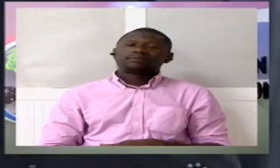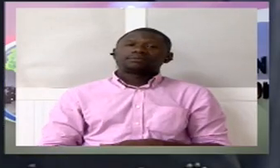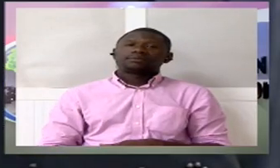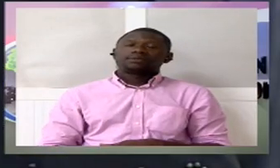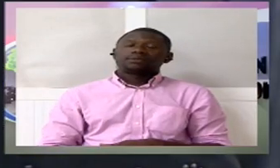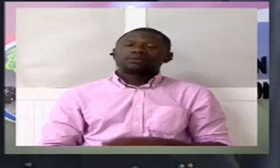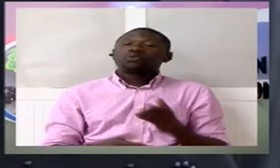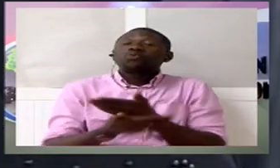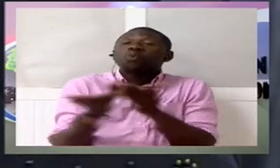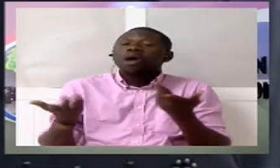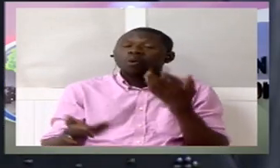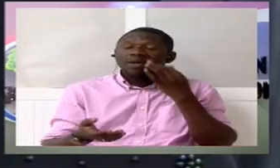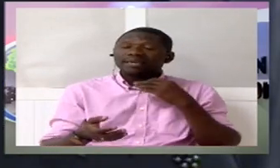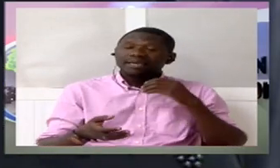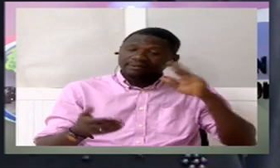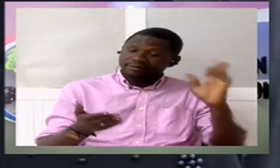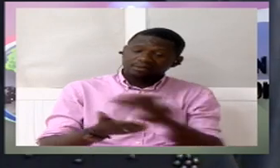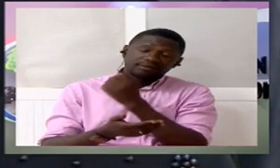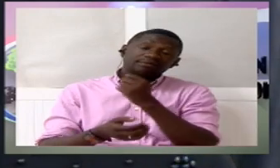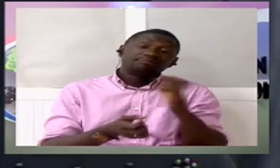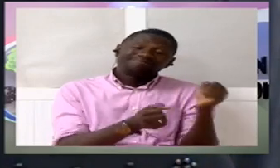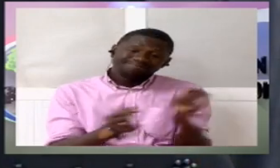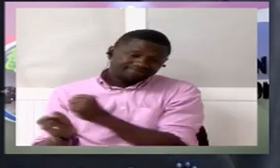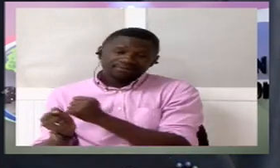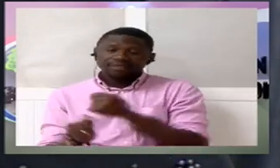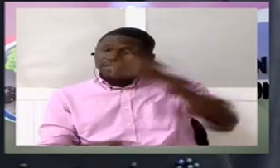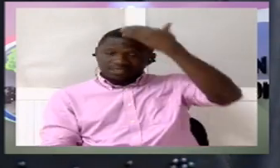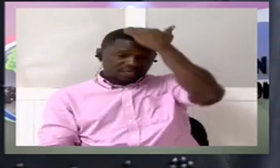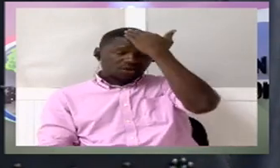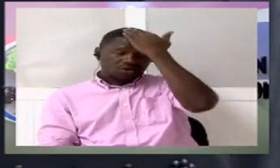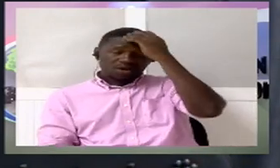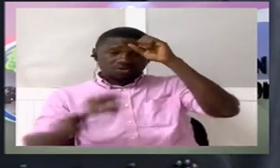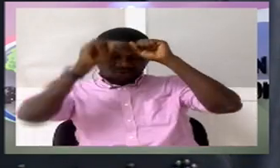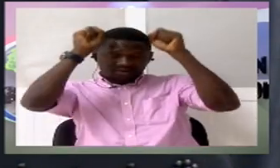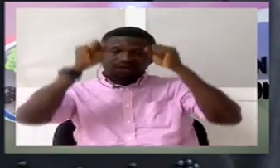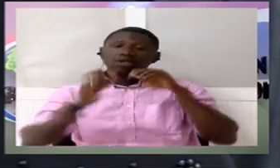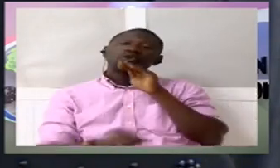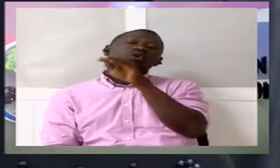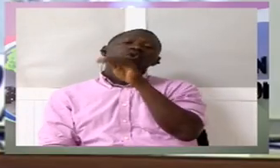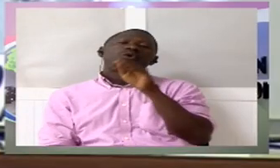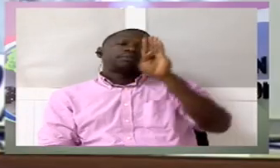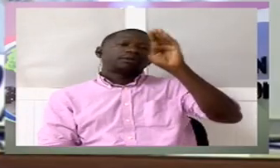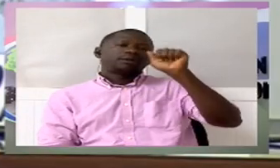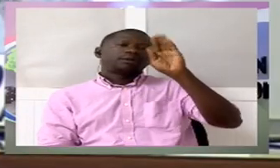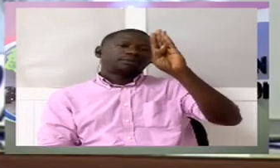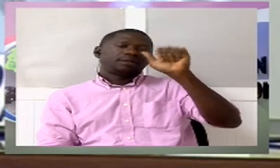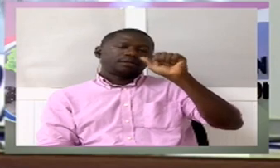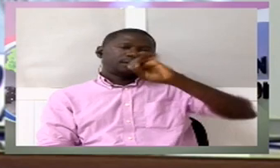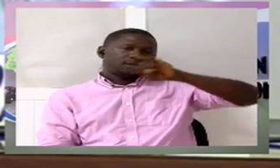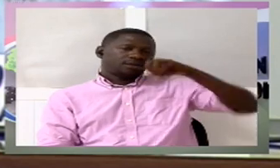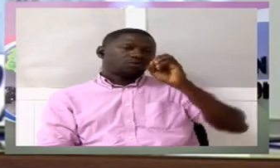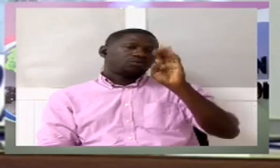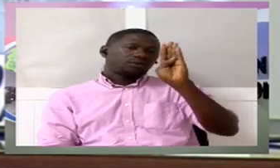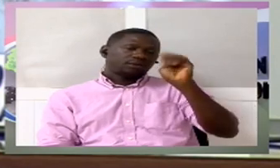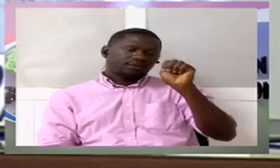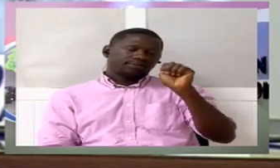Take over. That was why when they took over, Baba Kilina. They called for Baba. How long